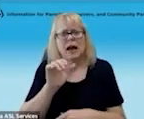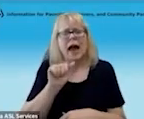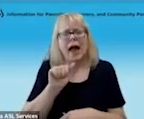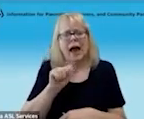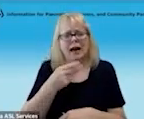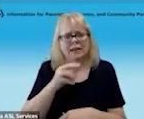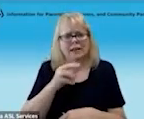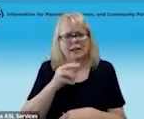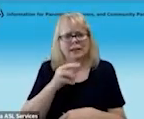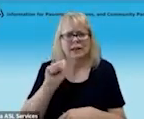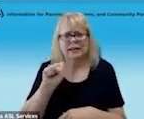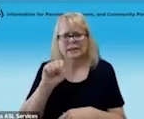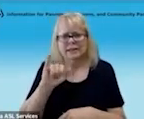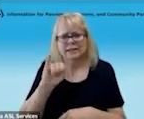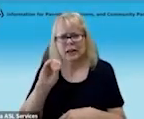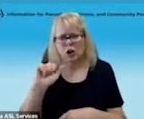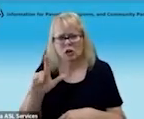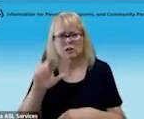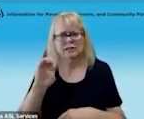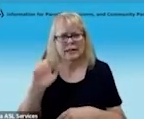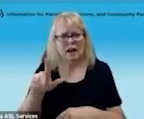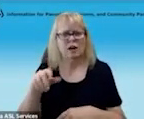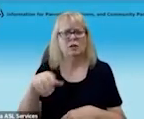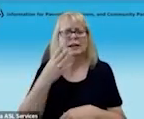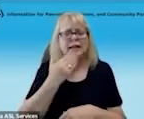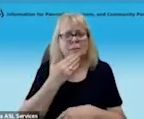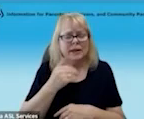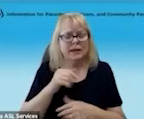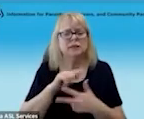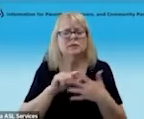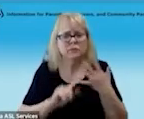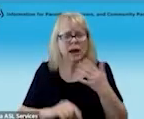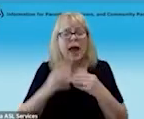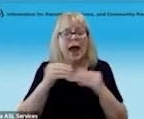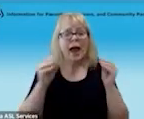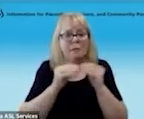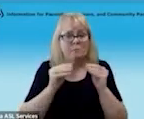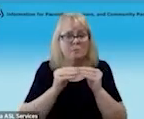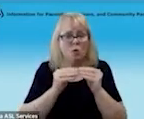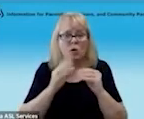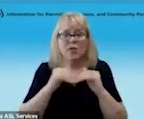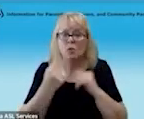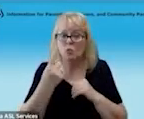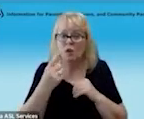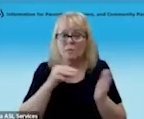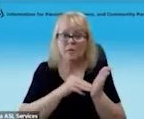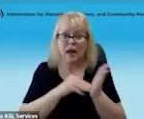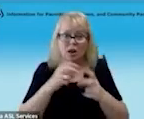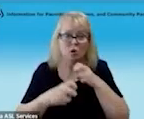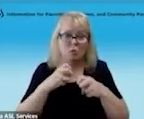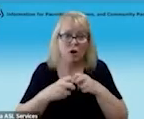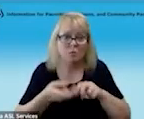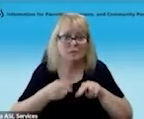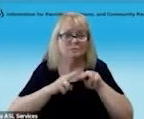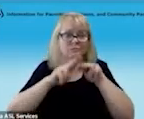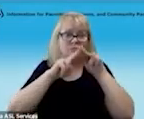they're often younger when they develop chronic medical conditions, such as asthma, obesity, sickle cell